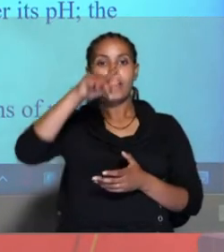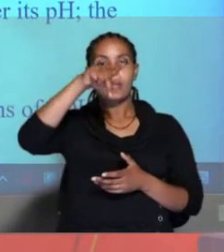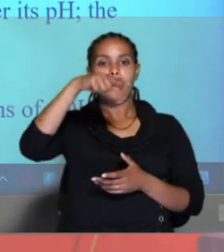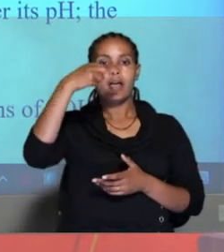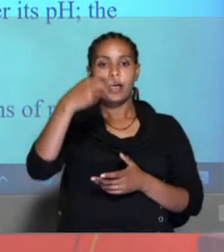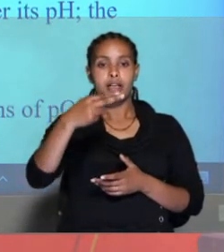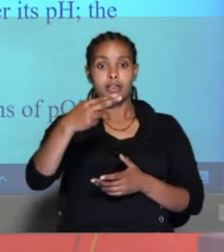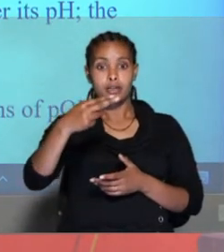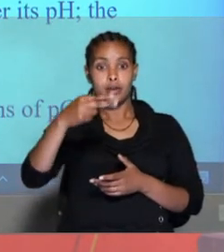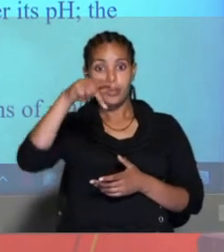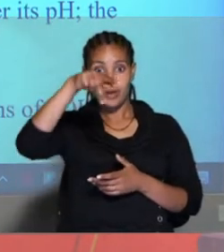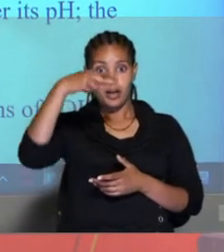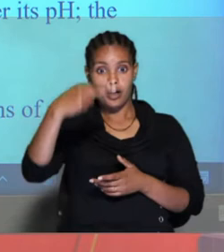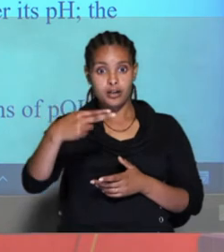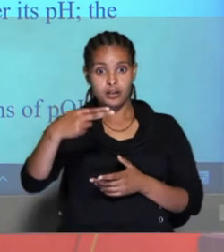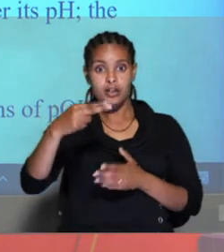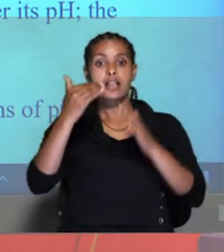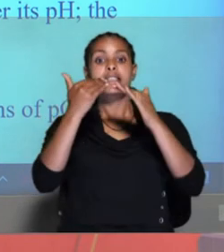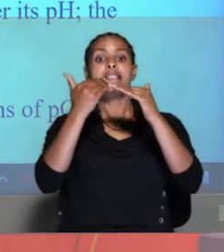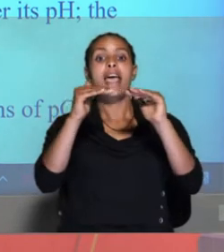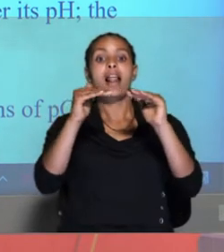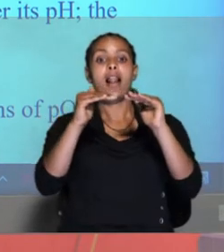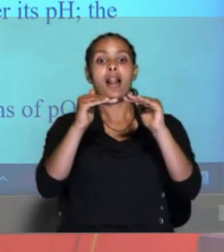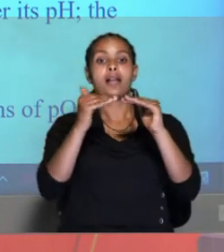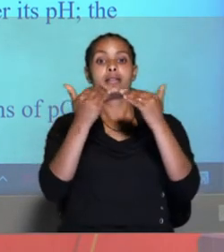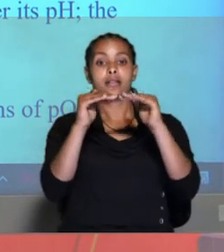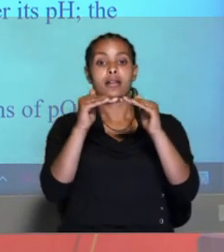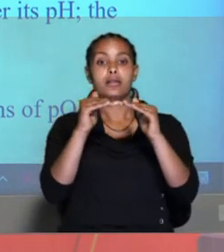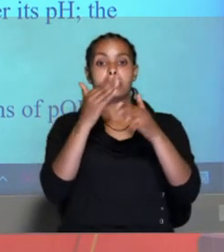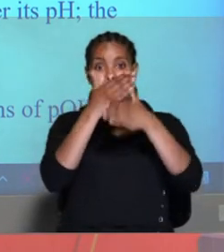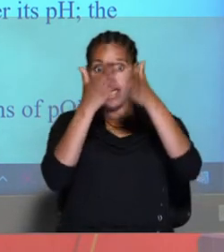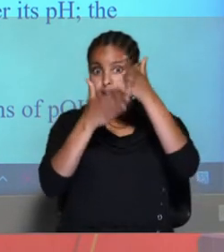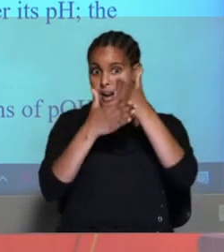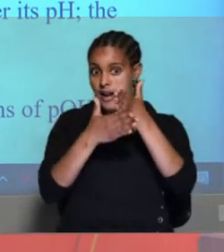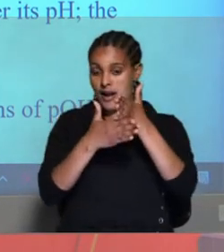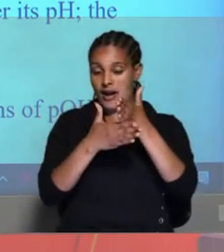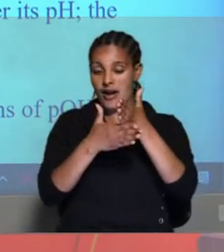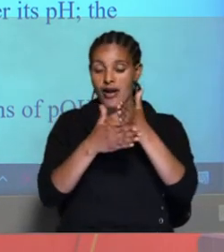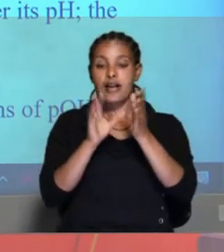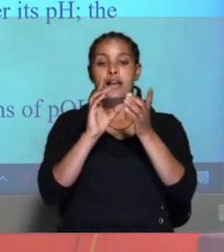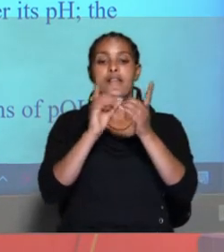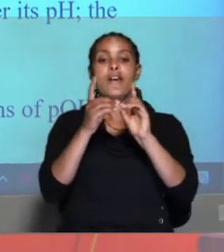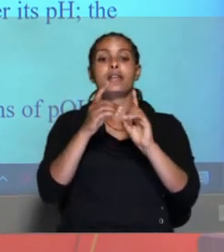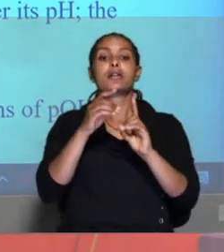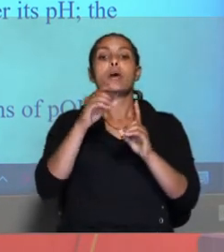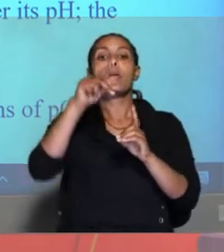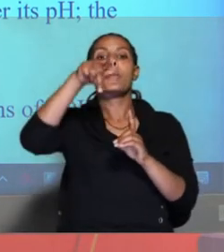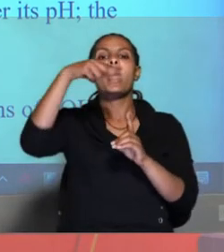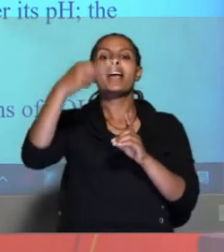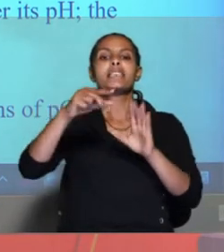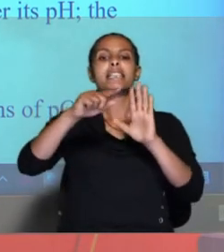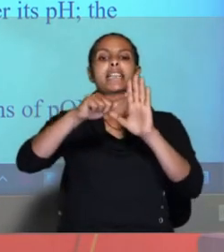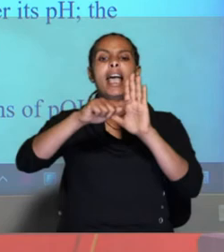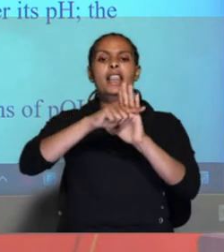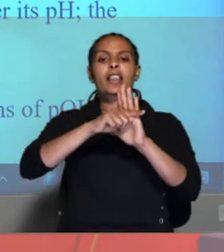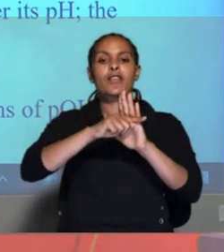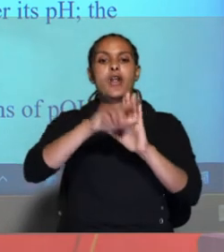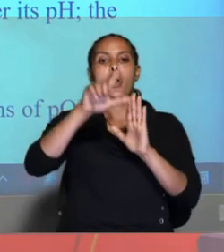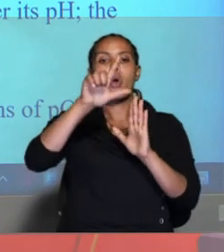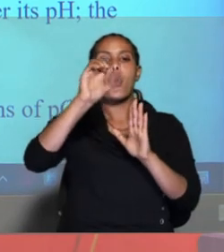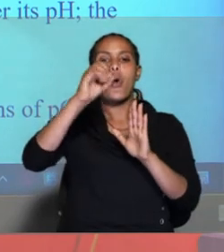pH scale. The pH of a solution is defined as pH is the negative logarithm